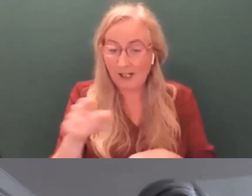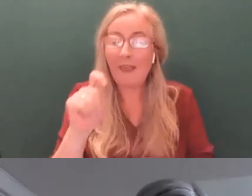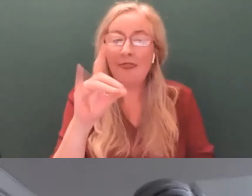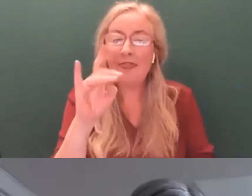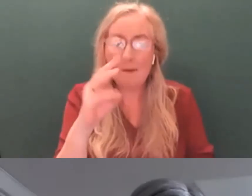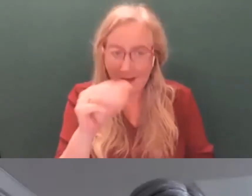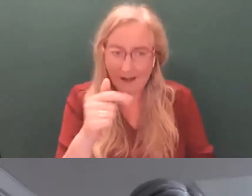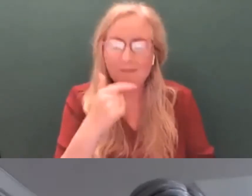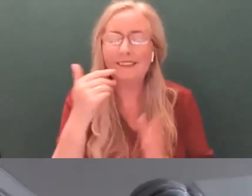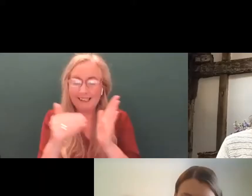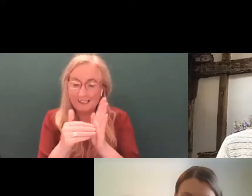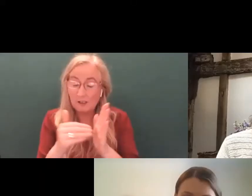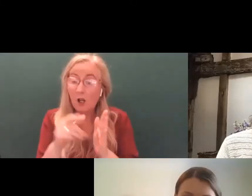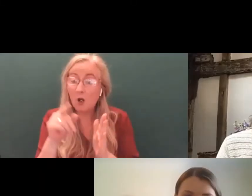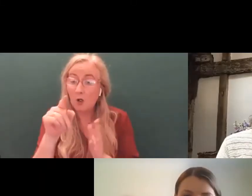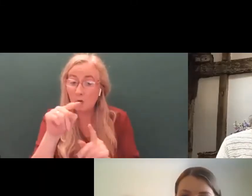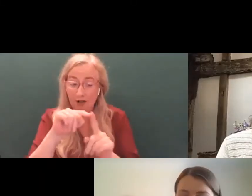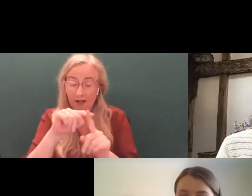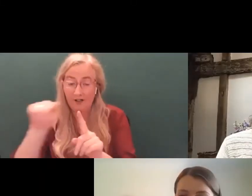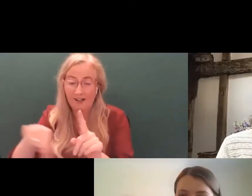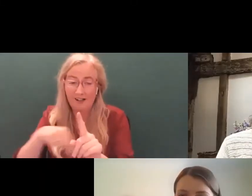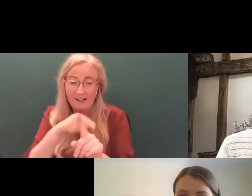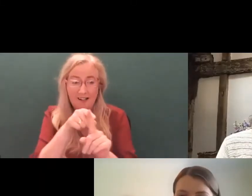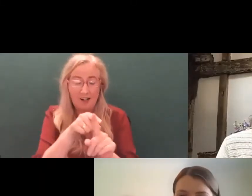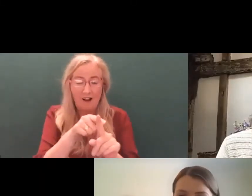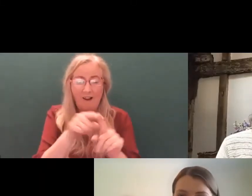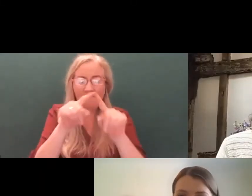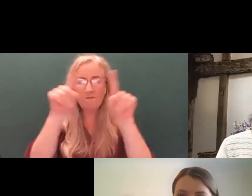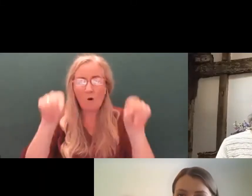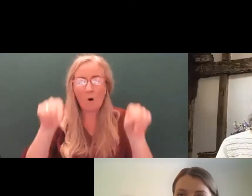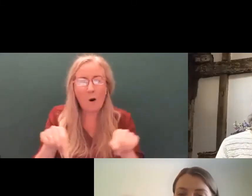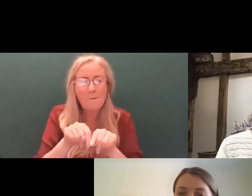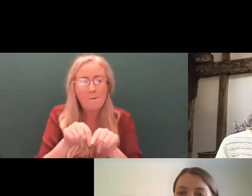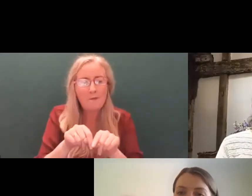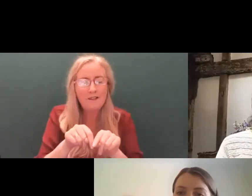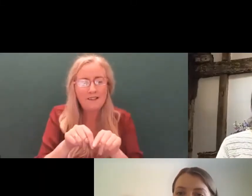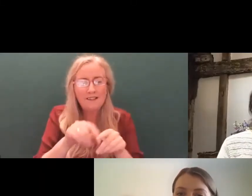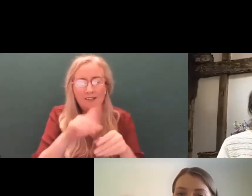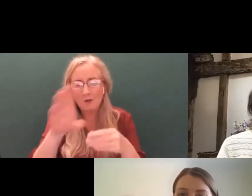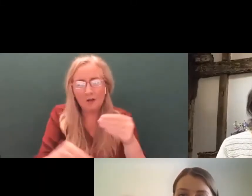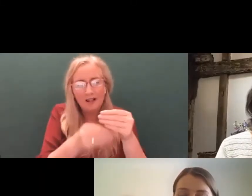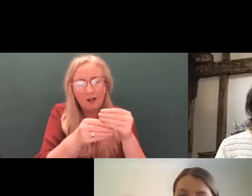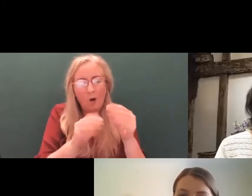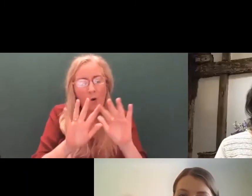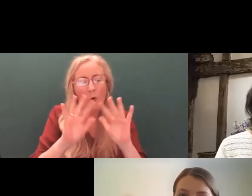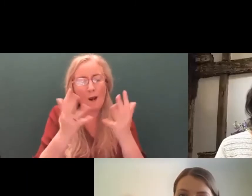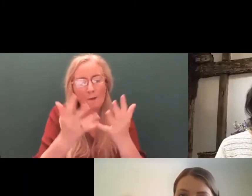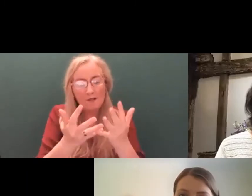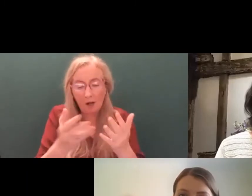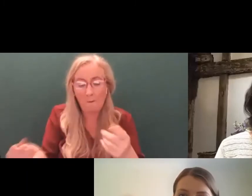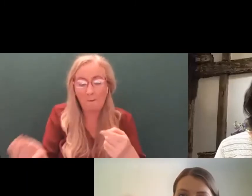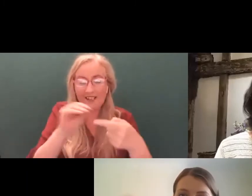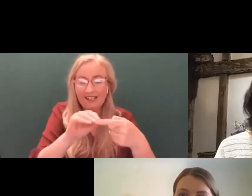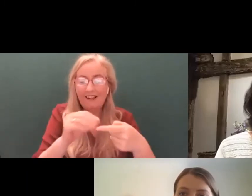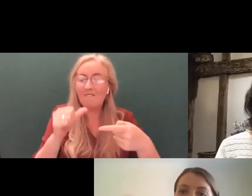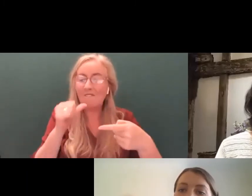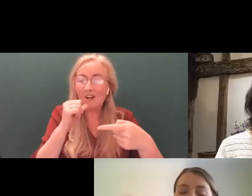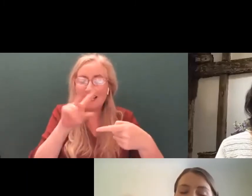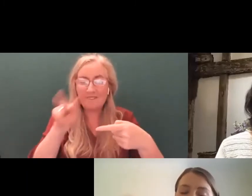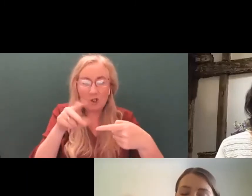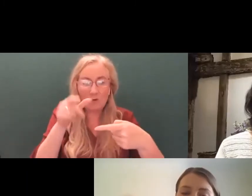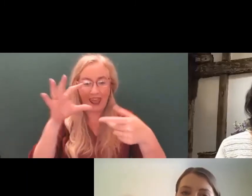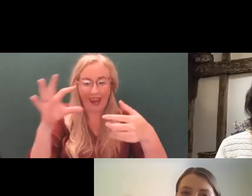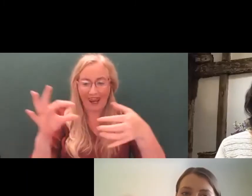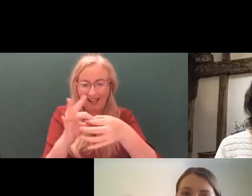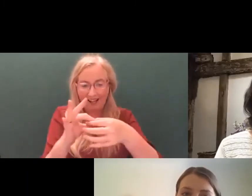you go to the form to submit your project on the website, you'll put in your first video link. And this